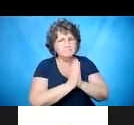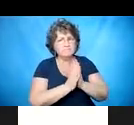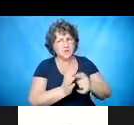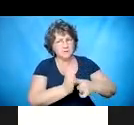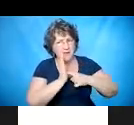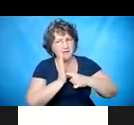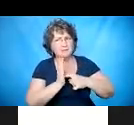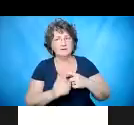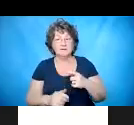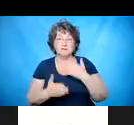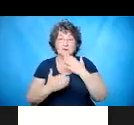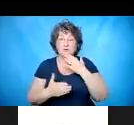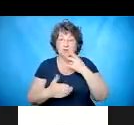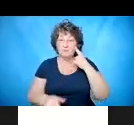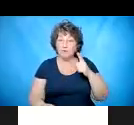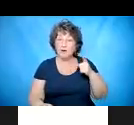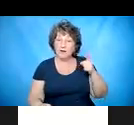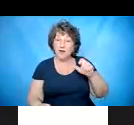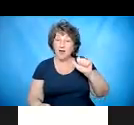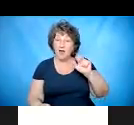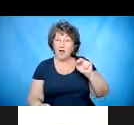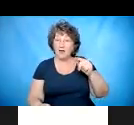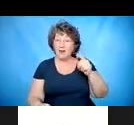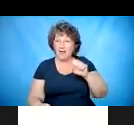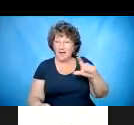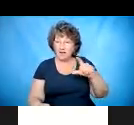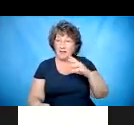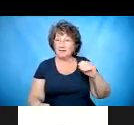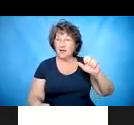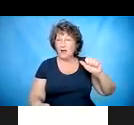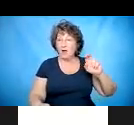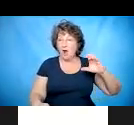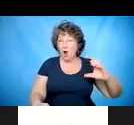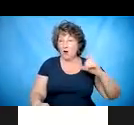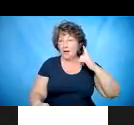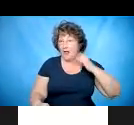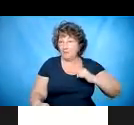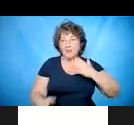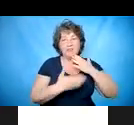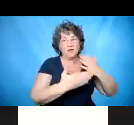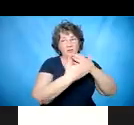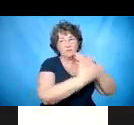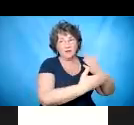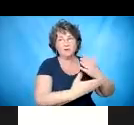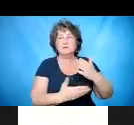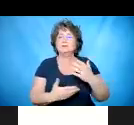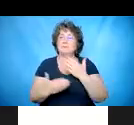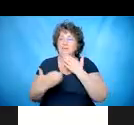Art California. Thank you so much. I hope you all have a good afternoon.